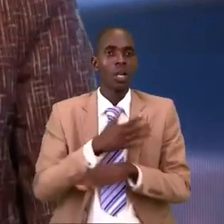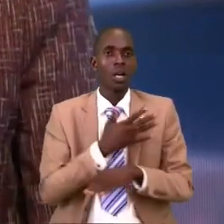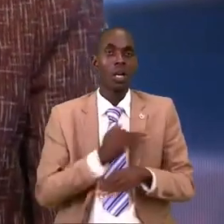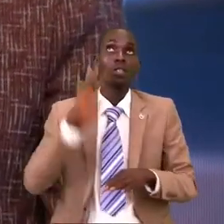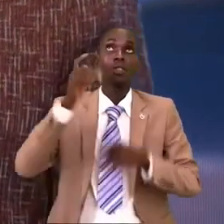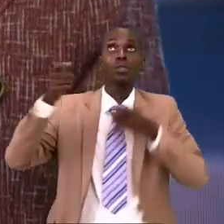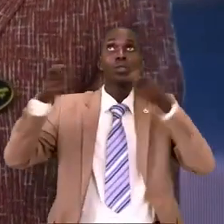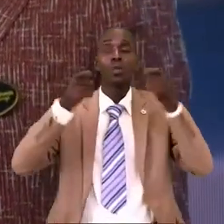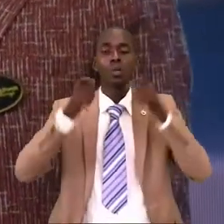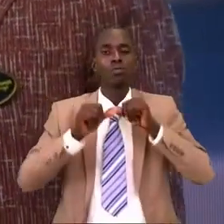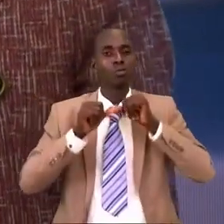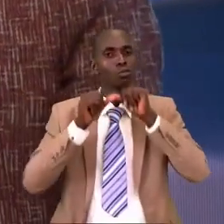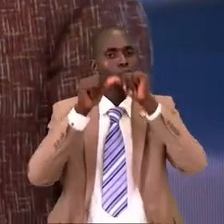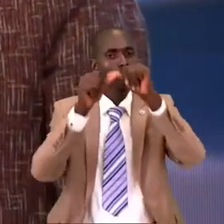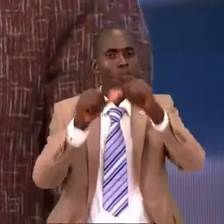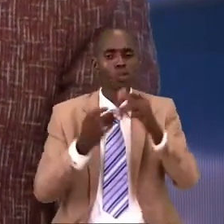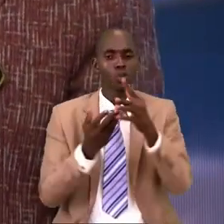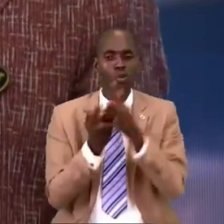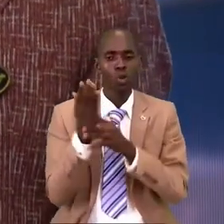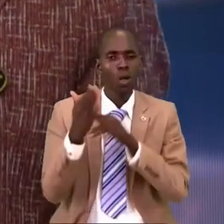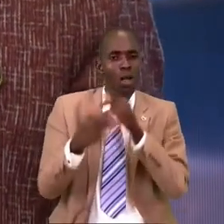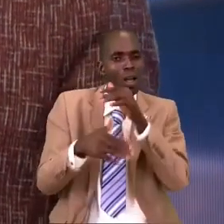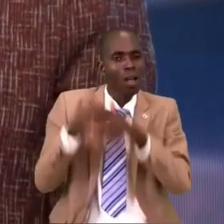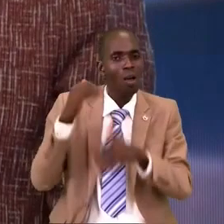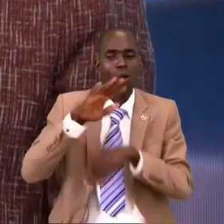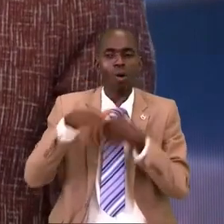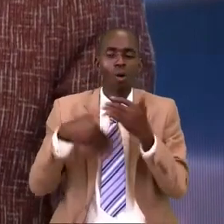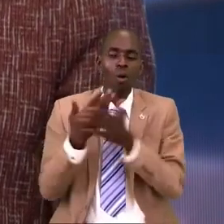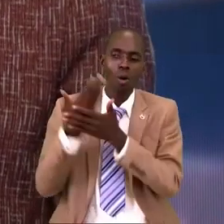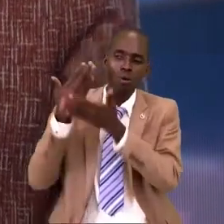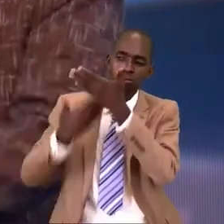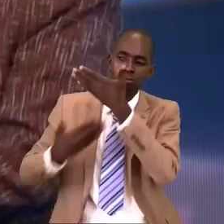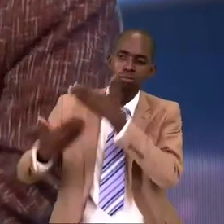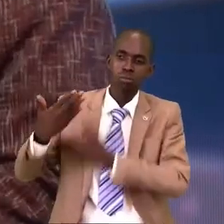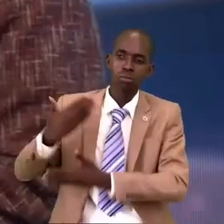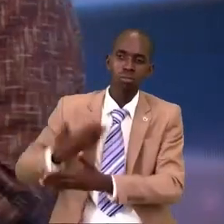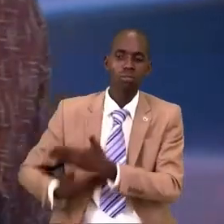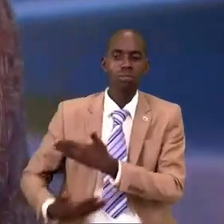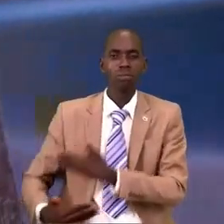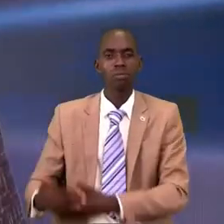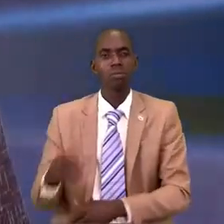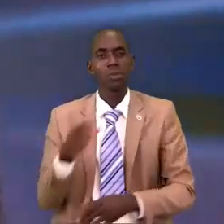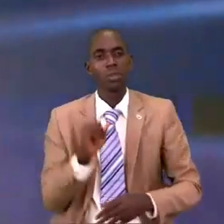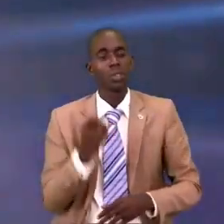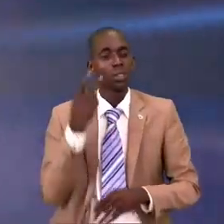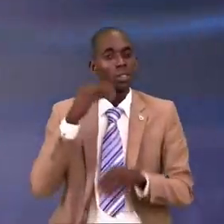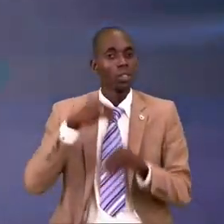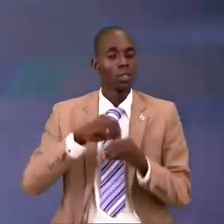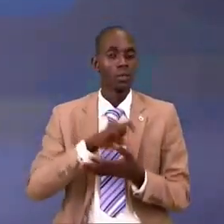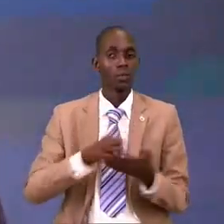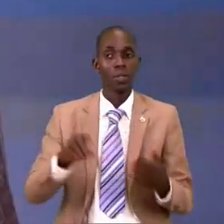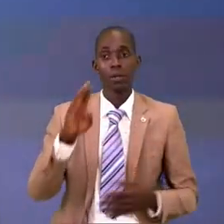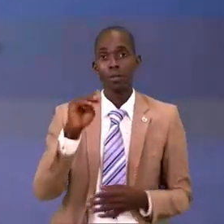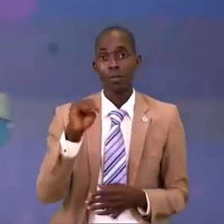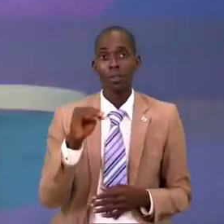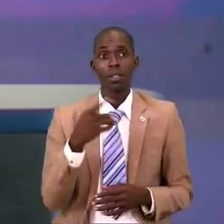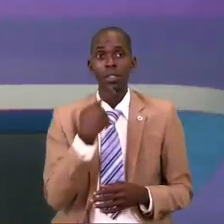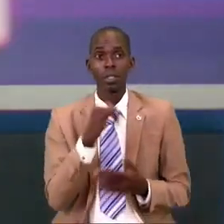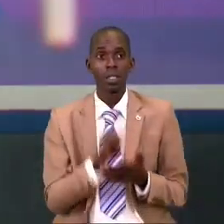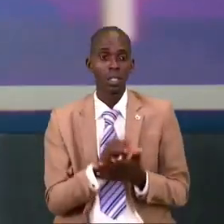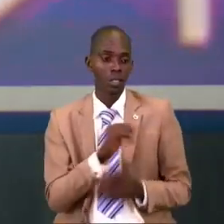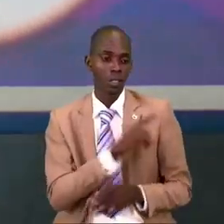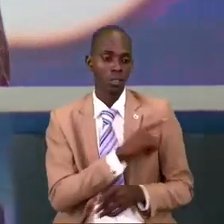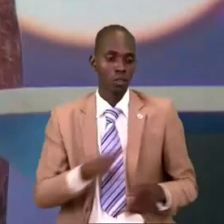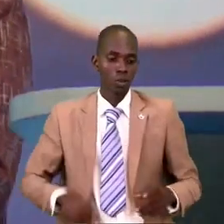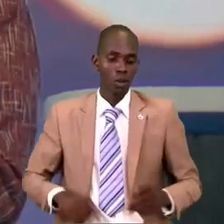says, the Lord upholdeth all that fall. If you are falling, you were saved before, but now you